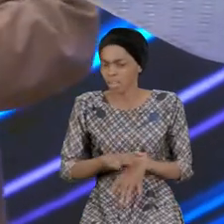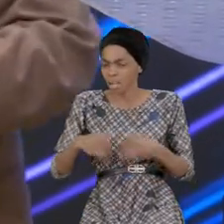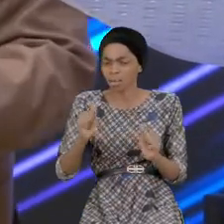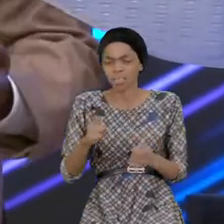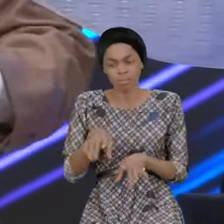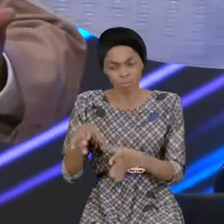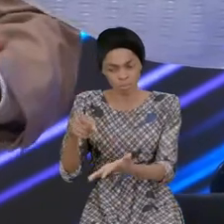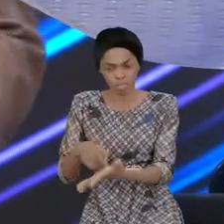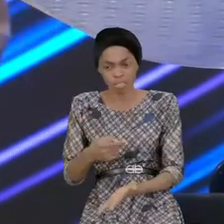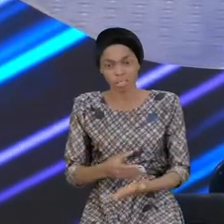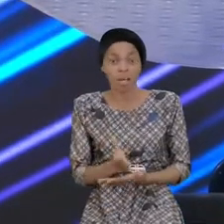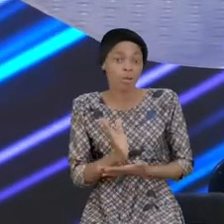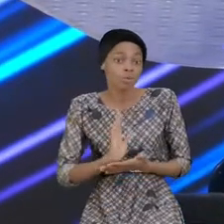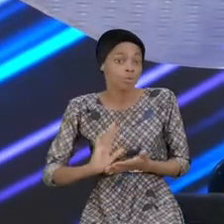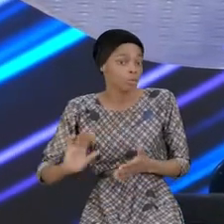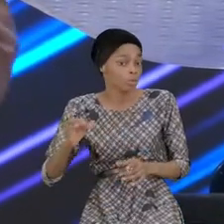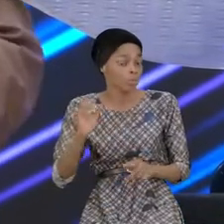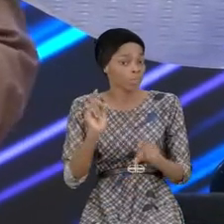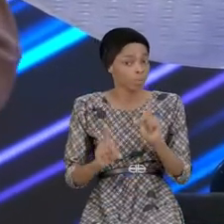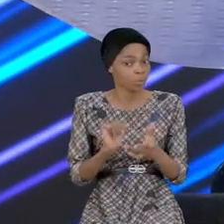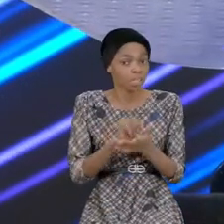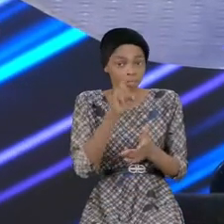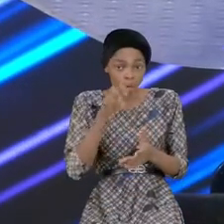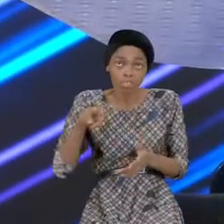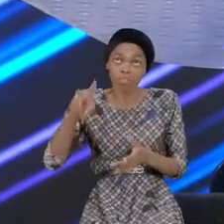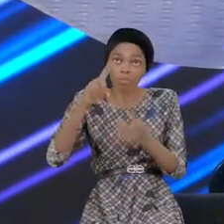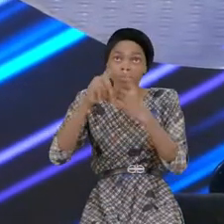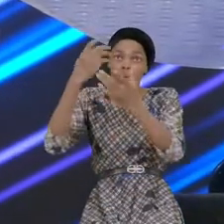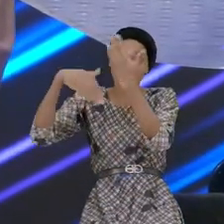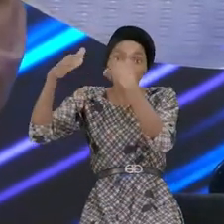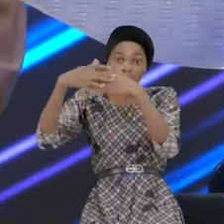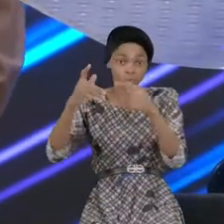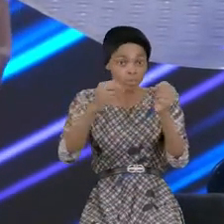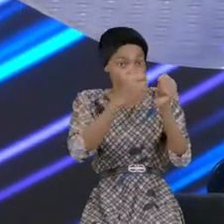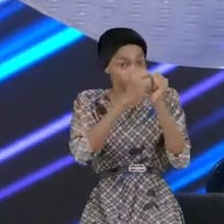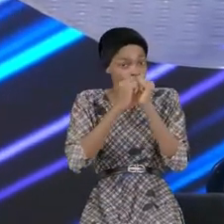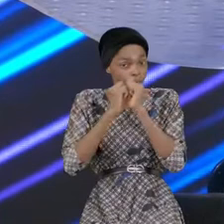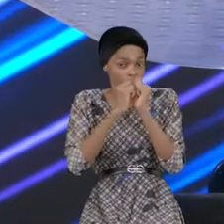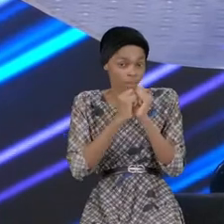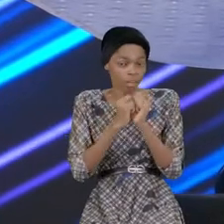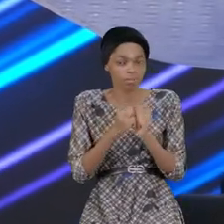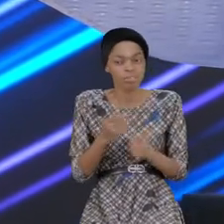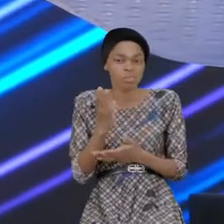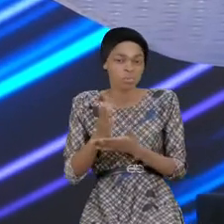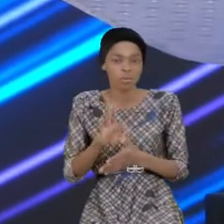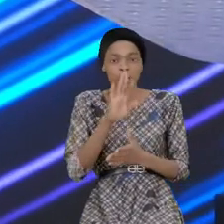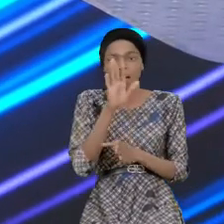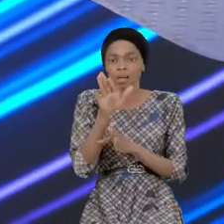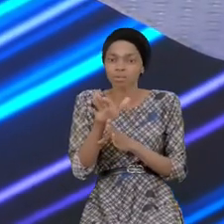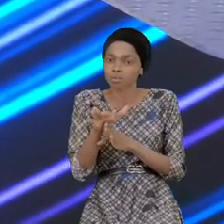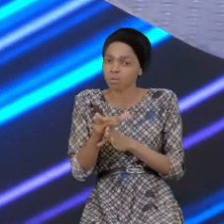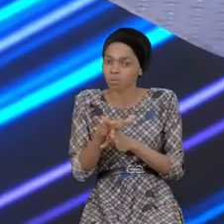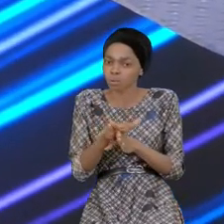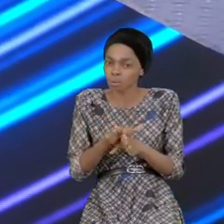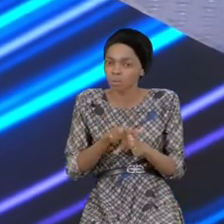people that, you know, on pilgrimage with you were going to heaven, they're slow in their walking